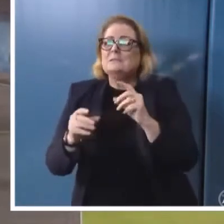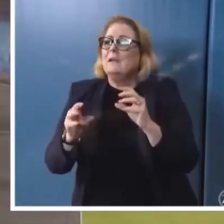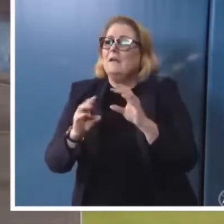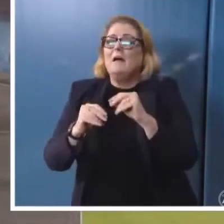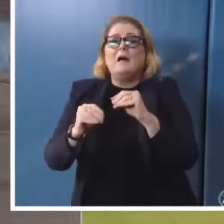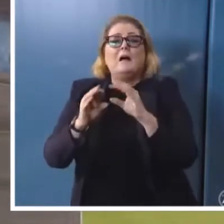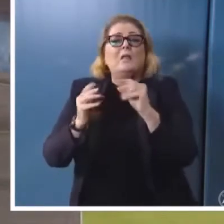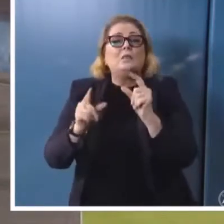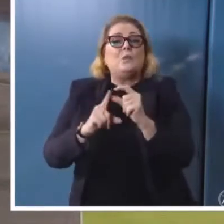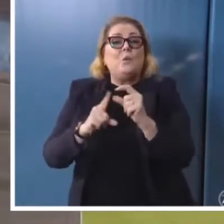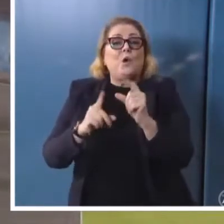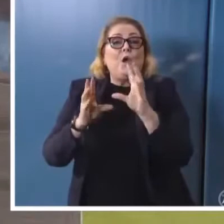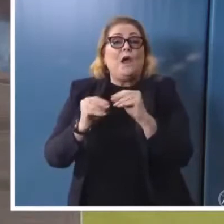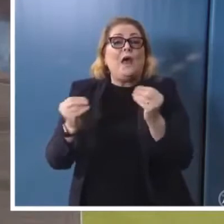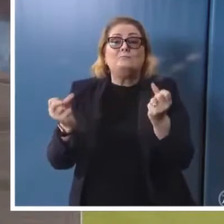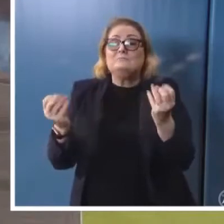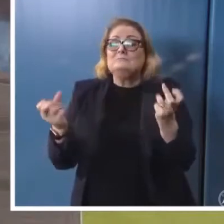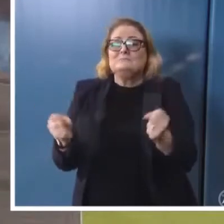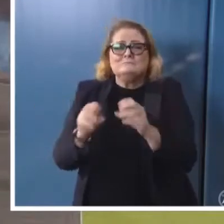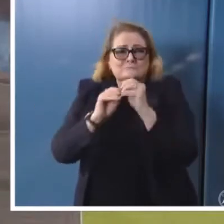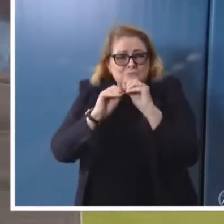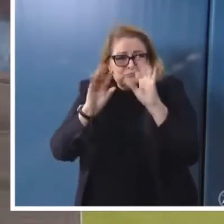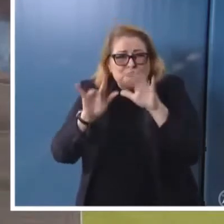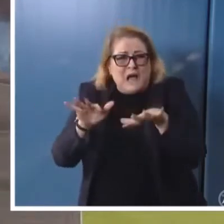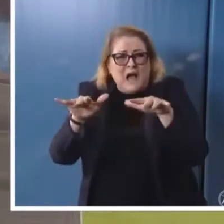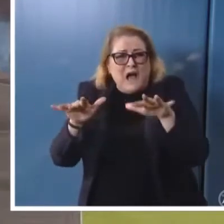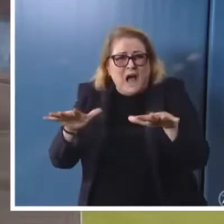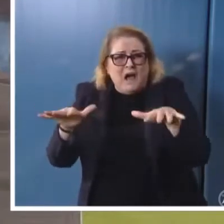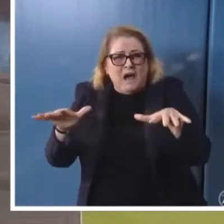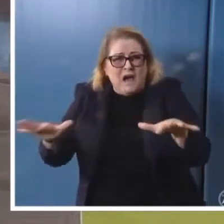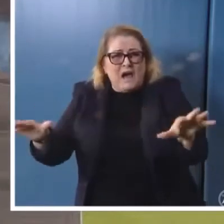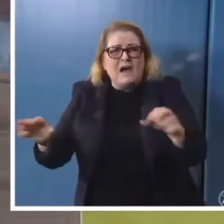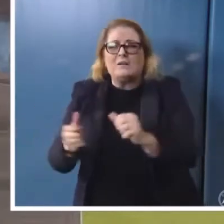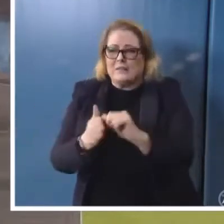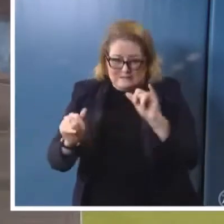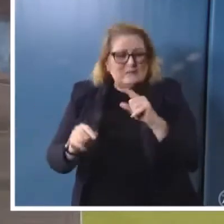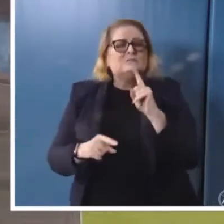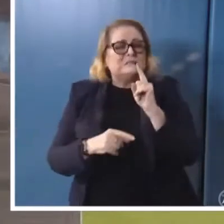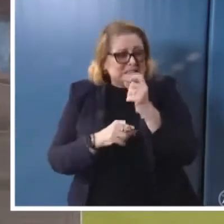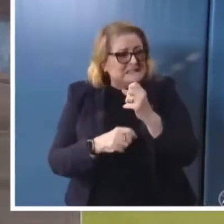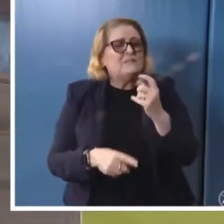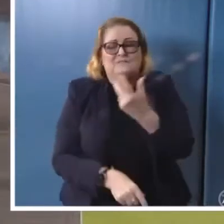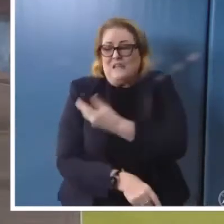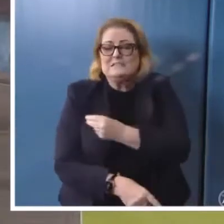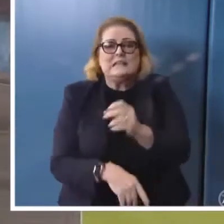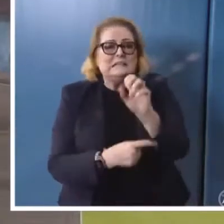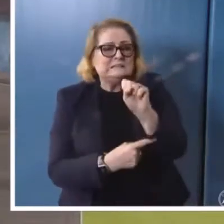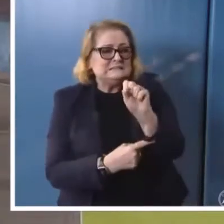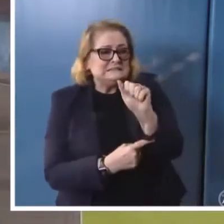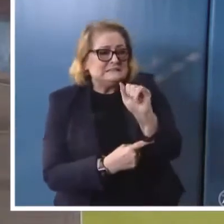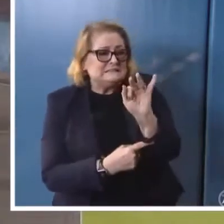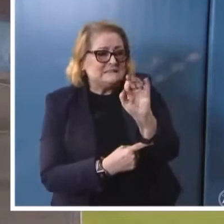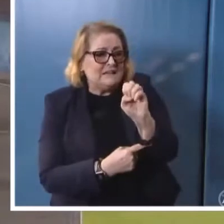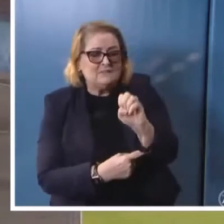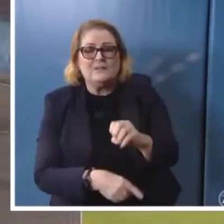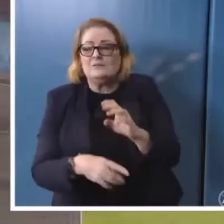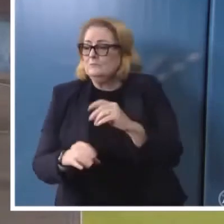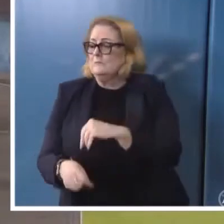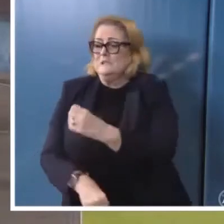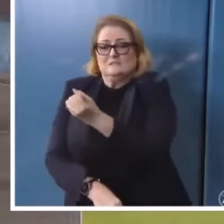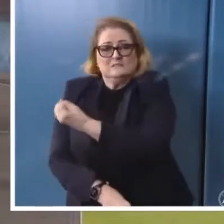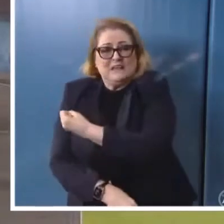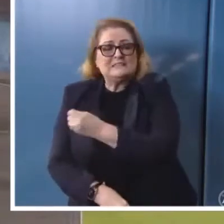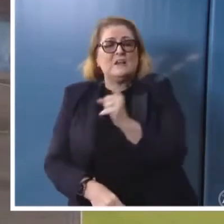languages and across many different cultures. Vaccines are safe. Vaccines are effective. Vaccines